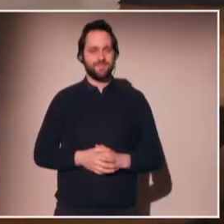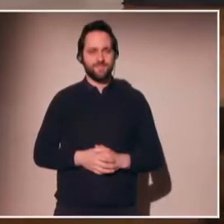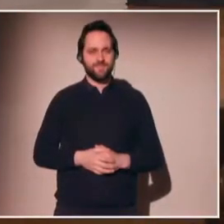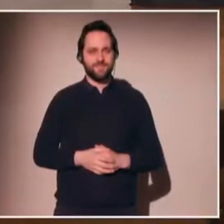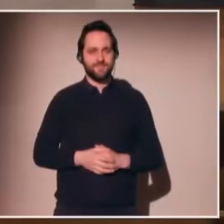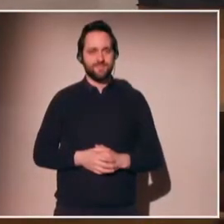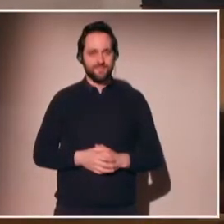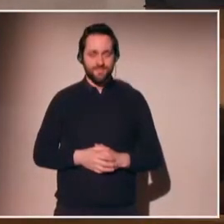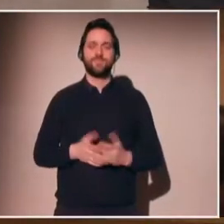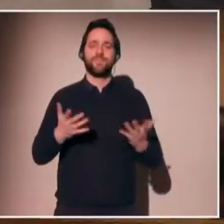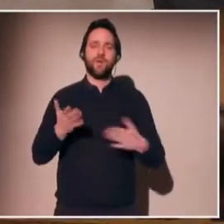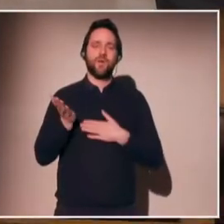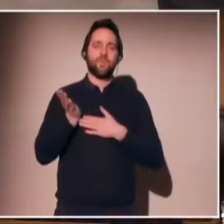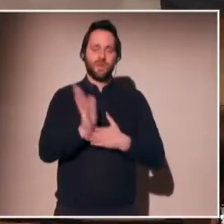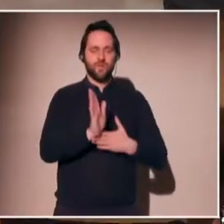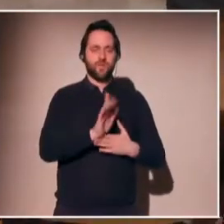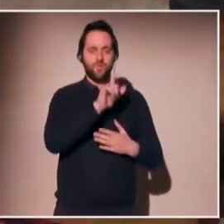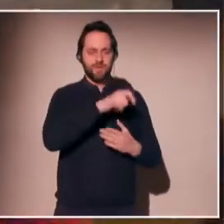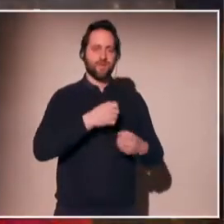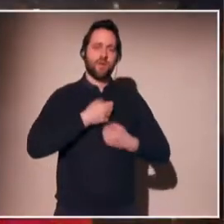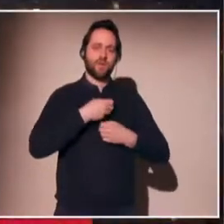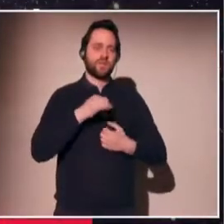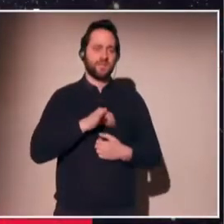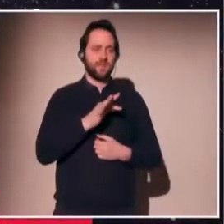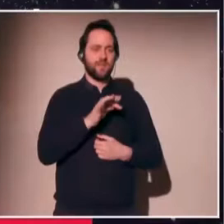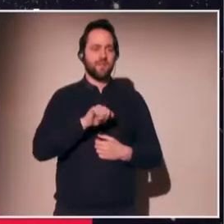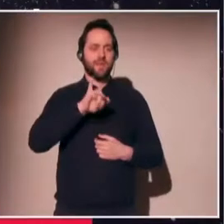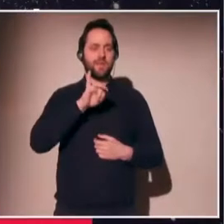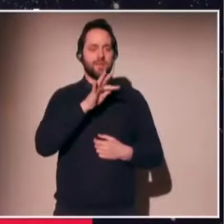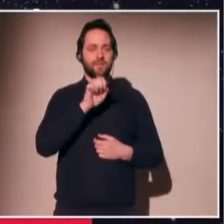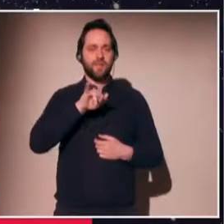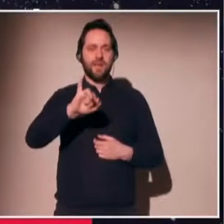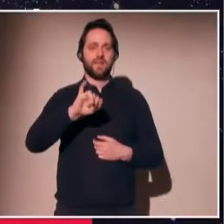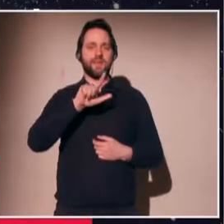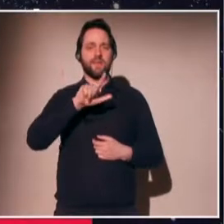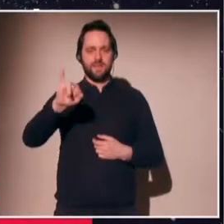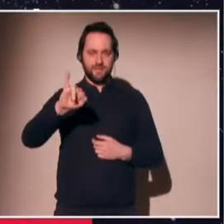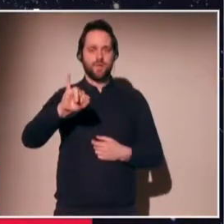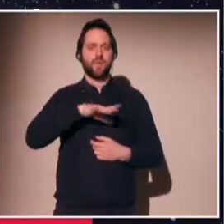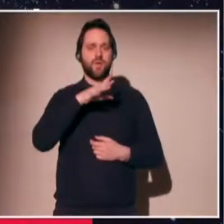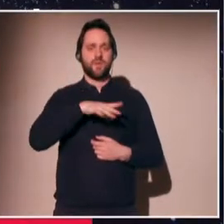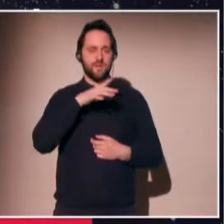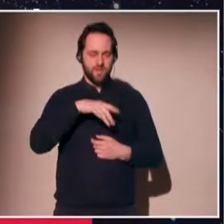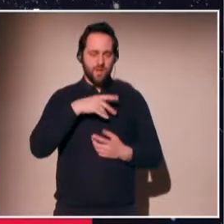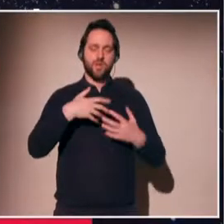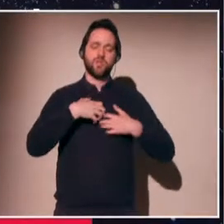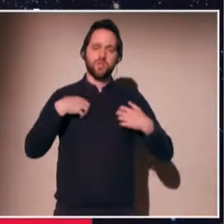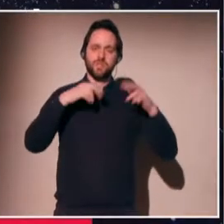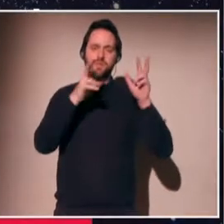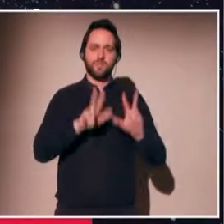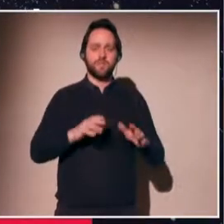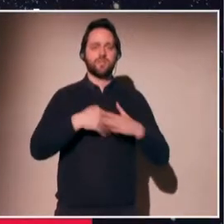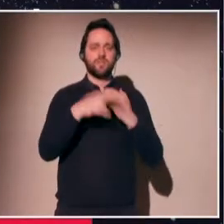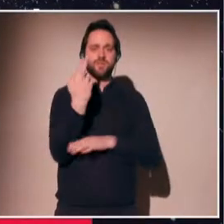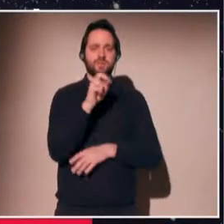So Fei-Fei Li, you are a professor of computer science at Stanford, and you are the chief scientist for AI research at Google Cloud.